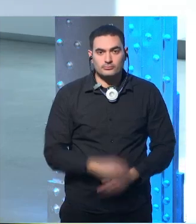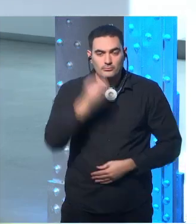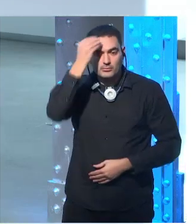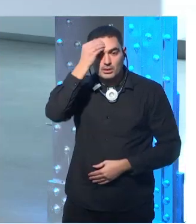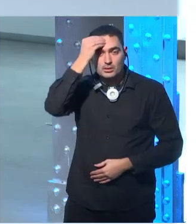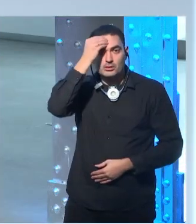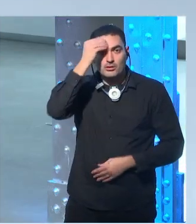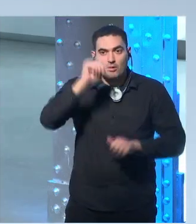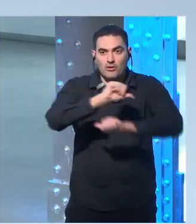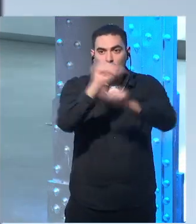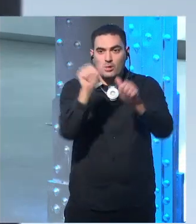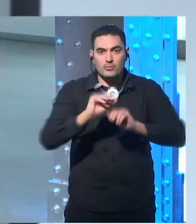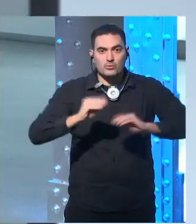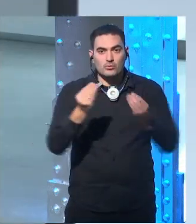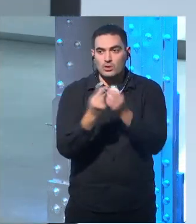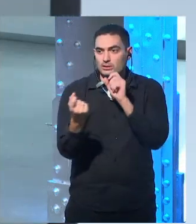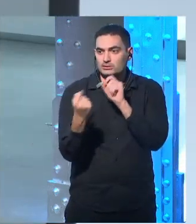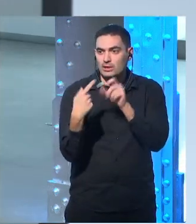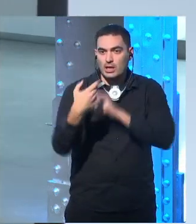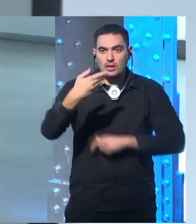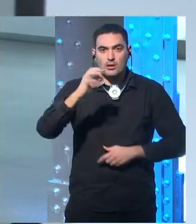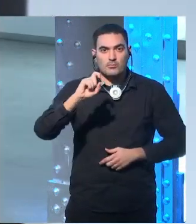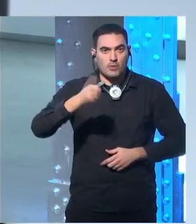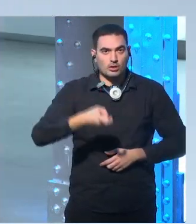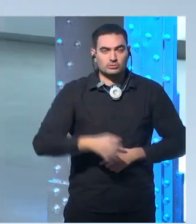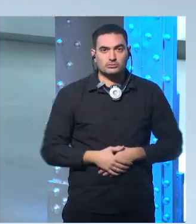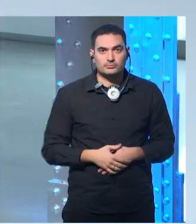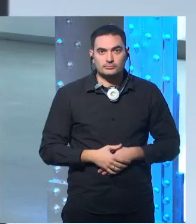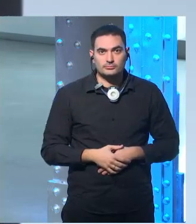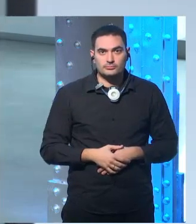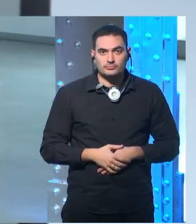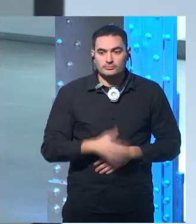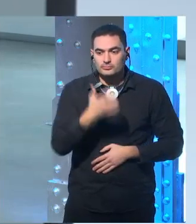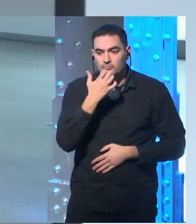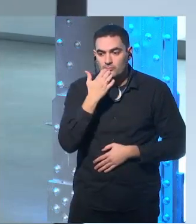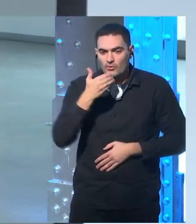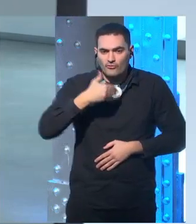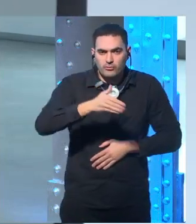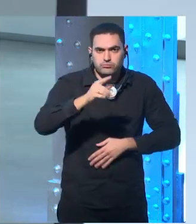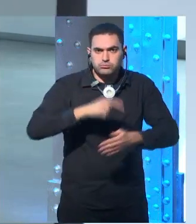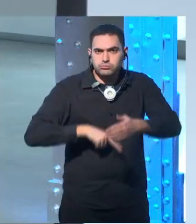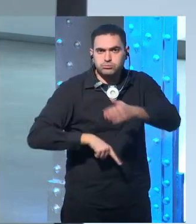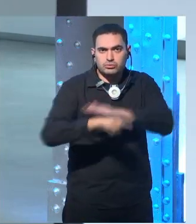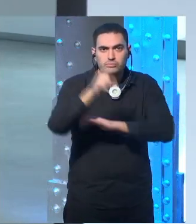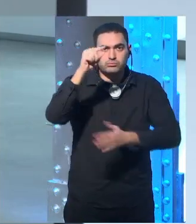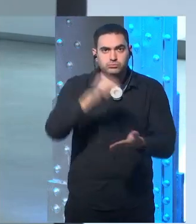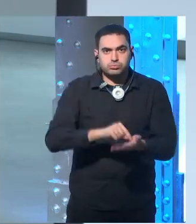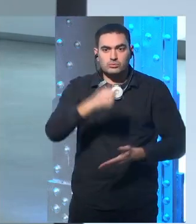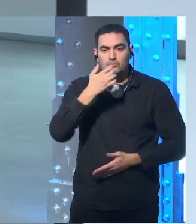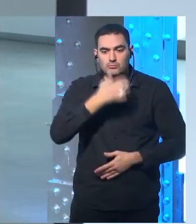one chatbot managed to convince 30% of human judges of it actually being a